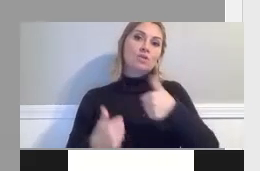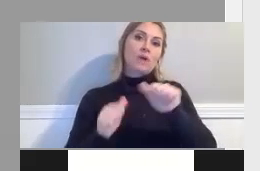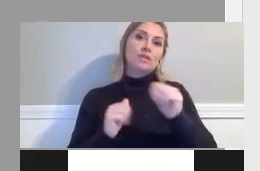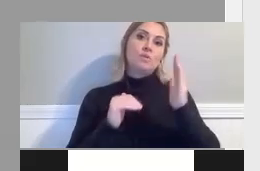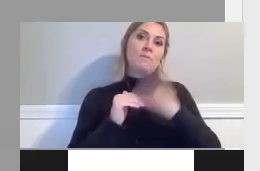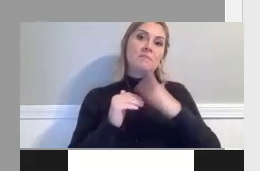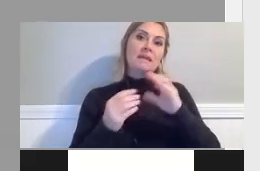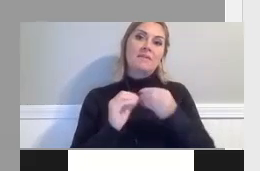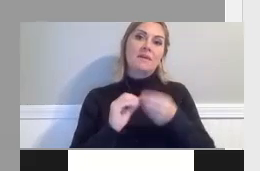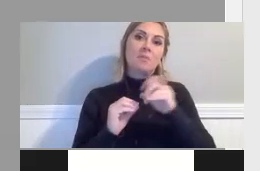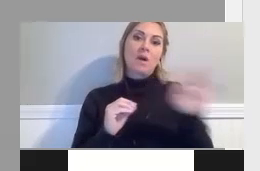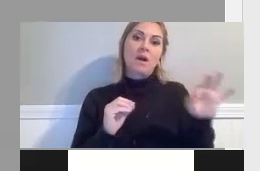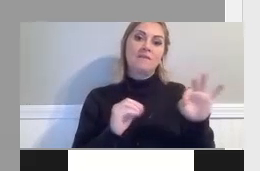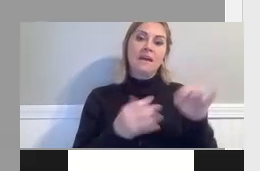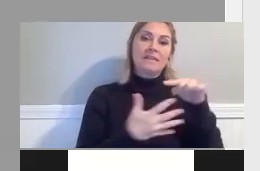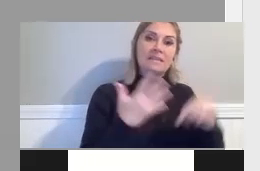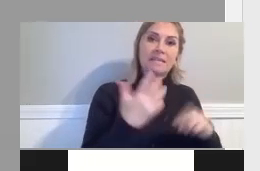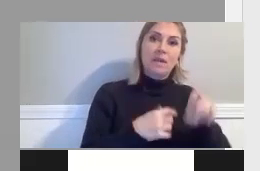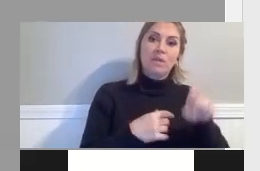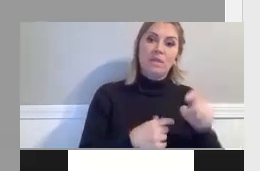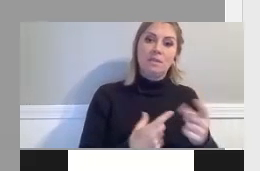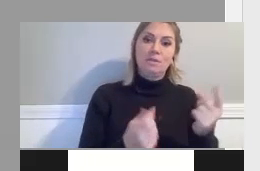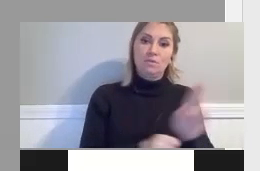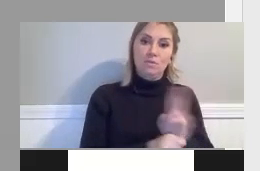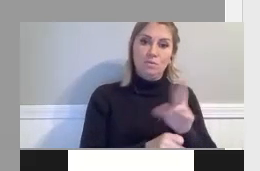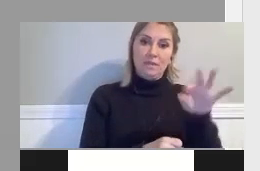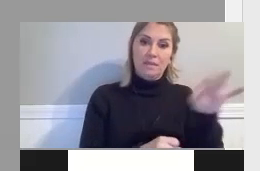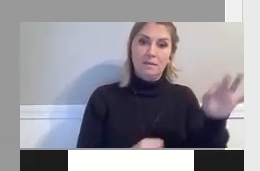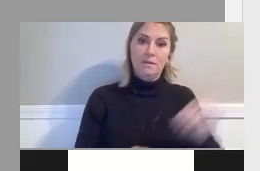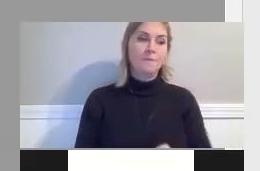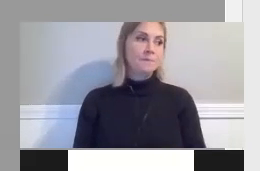is the number of these sets that we need to pick. Okay.